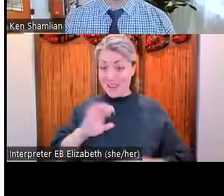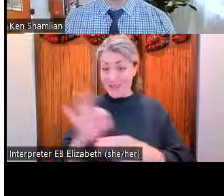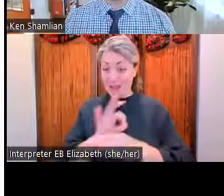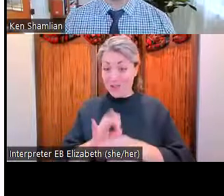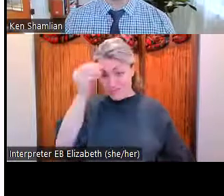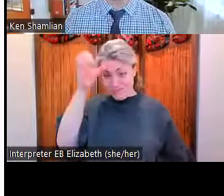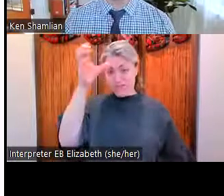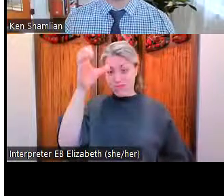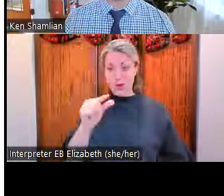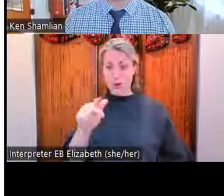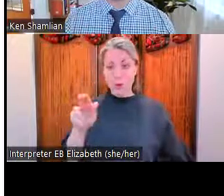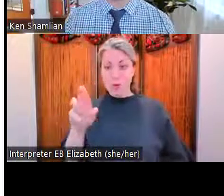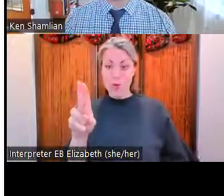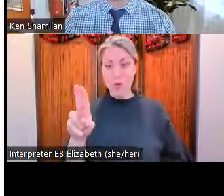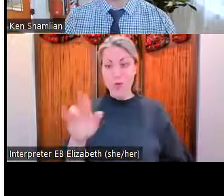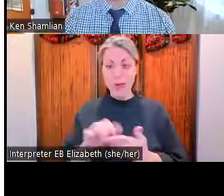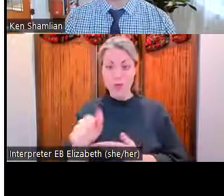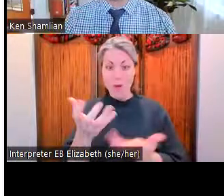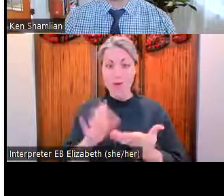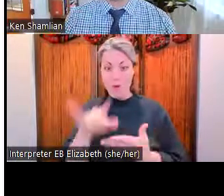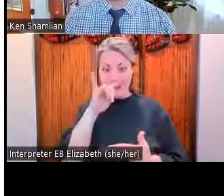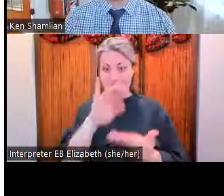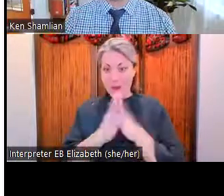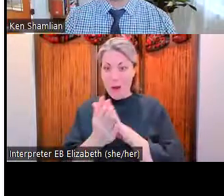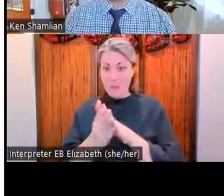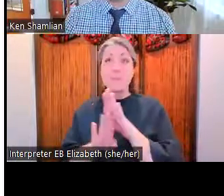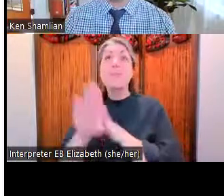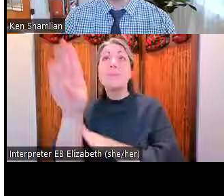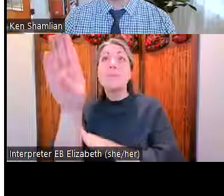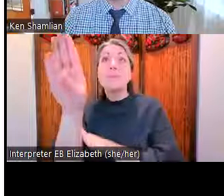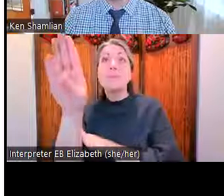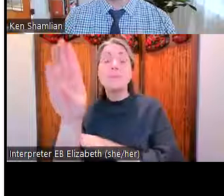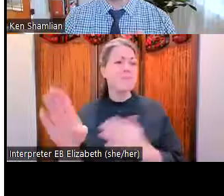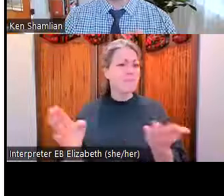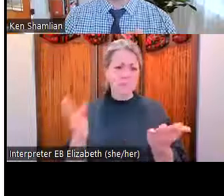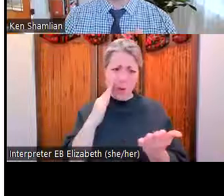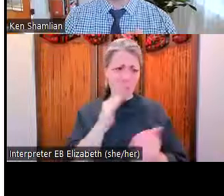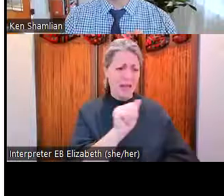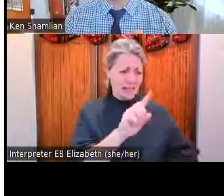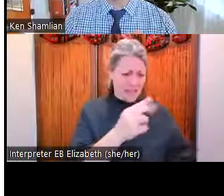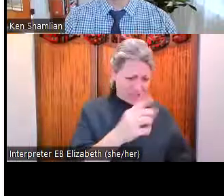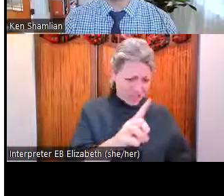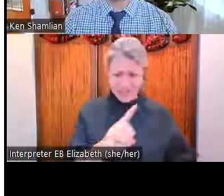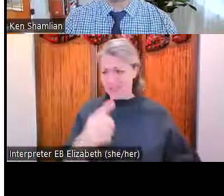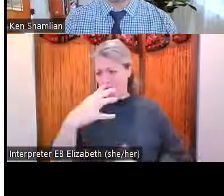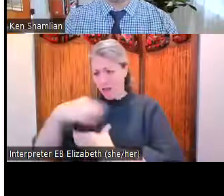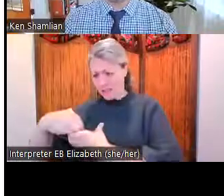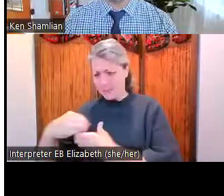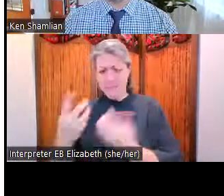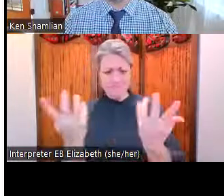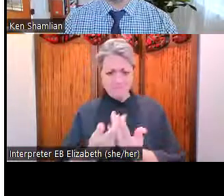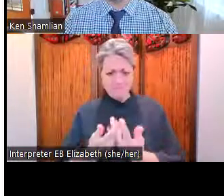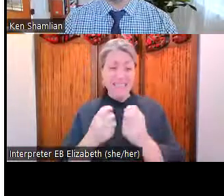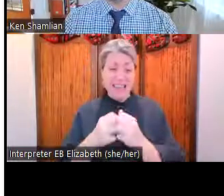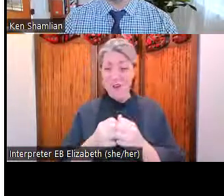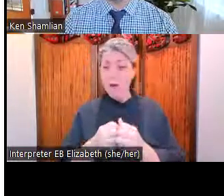this is an opportunity for us to continue to think about our kids who struggle with this and they have ADHD and autism. And what are some ways that maybe we struggle with